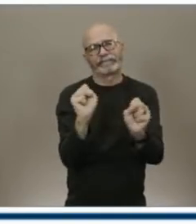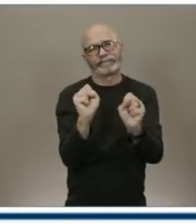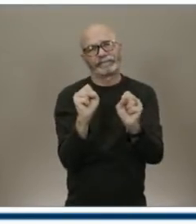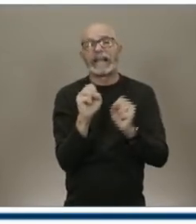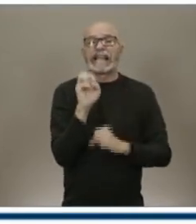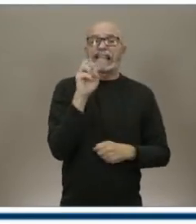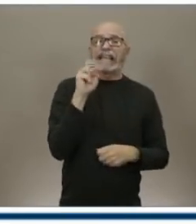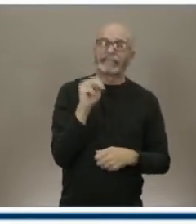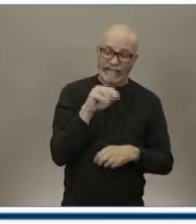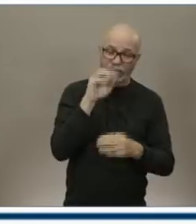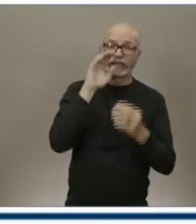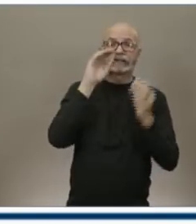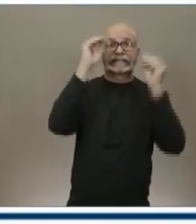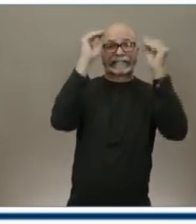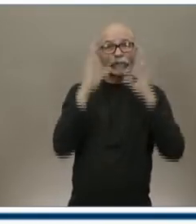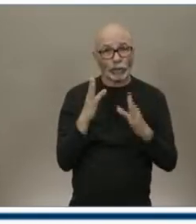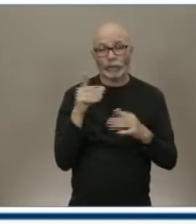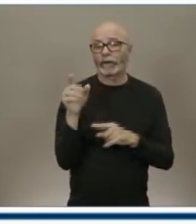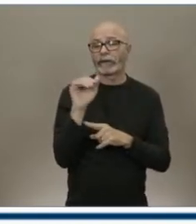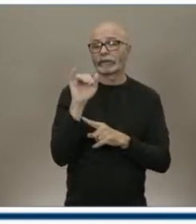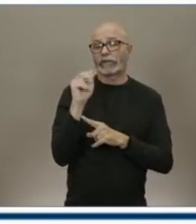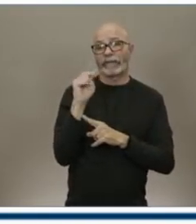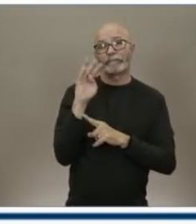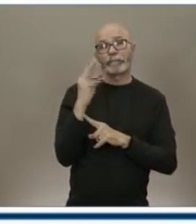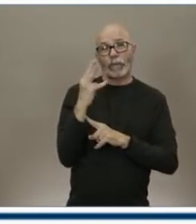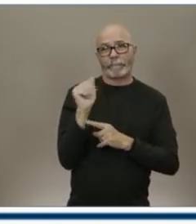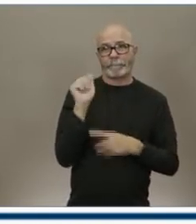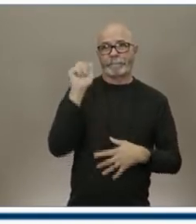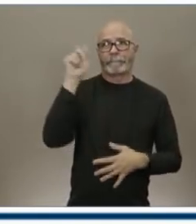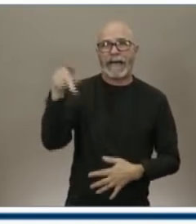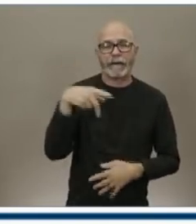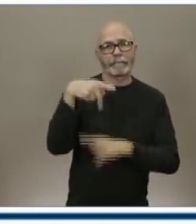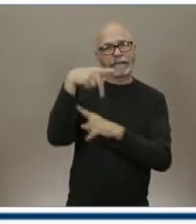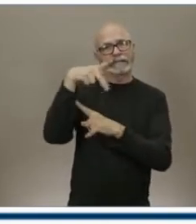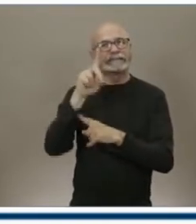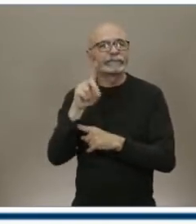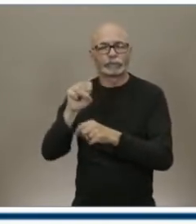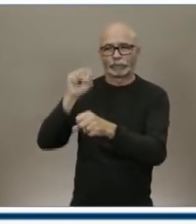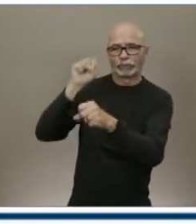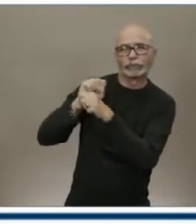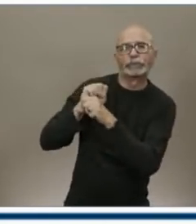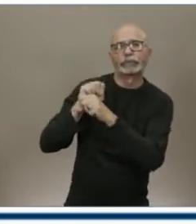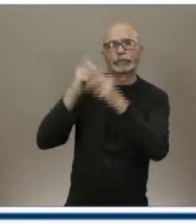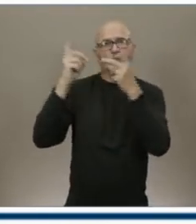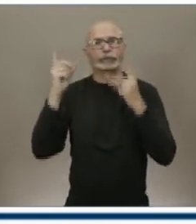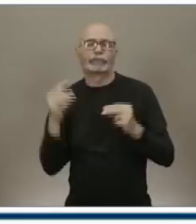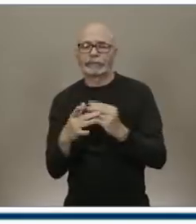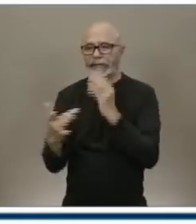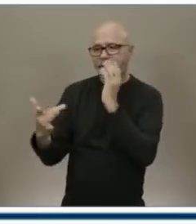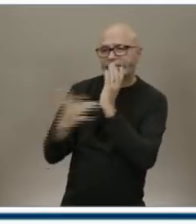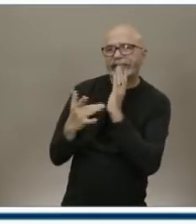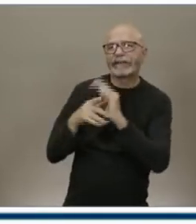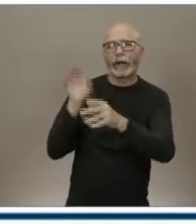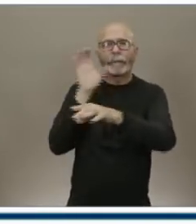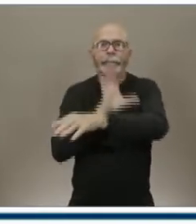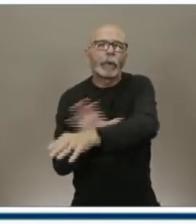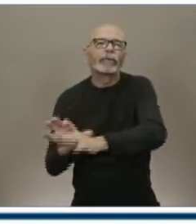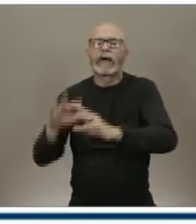they'll do professional development and work on inclusive education as well as technology in the